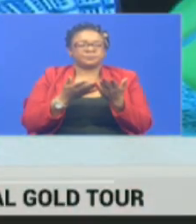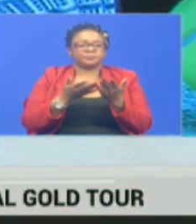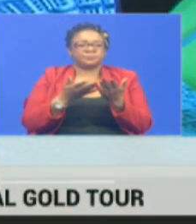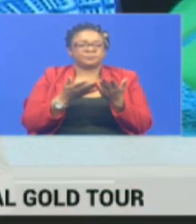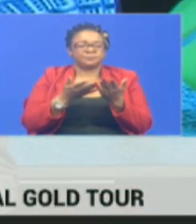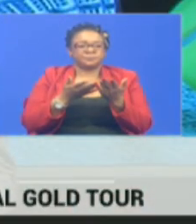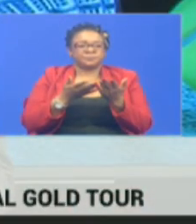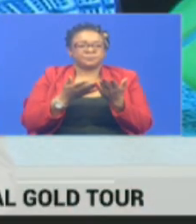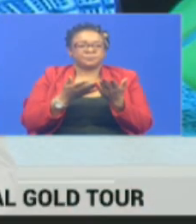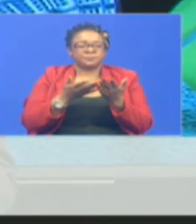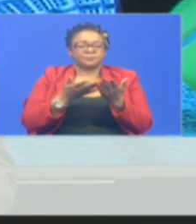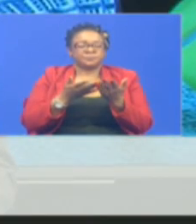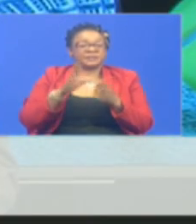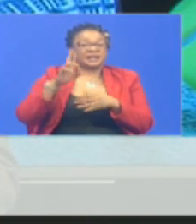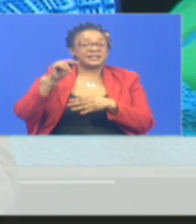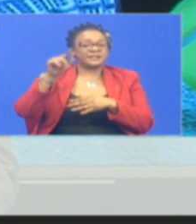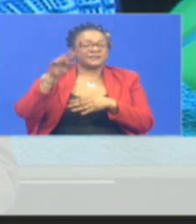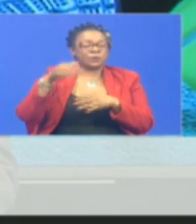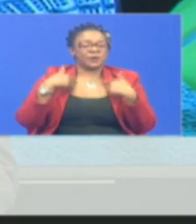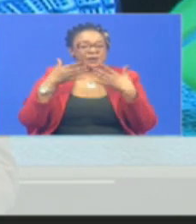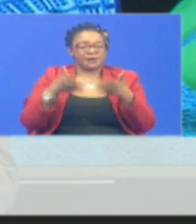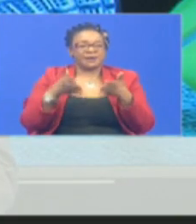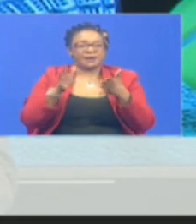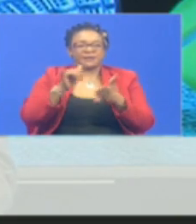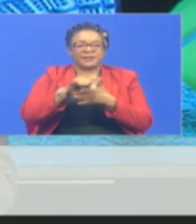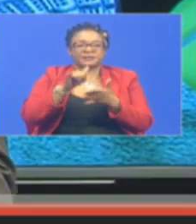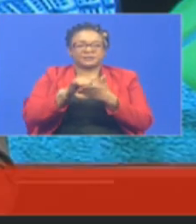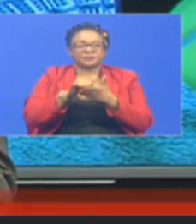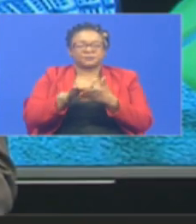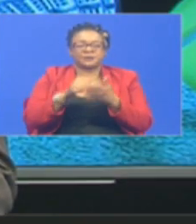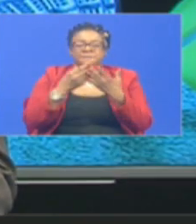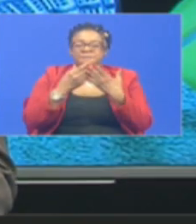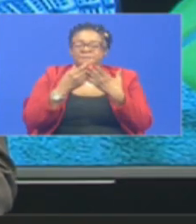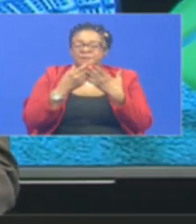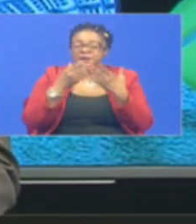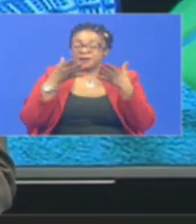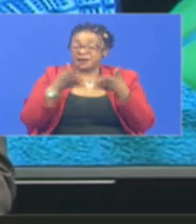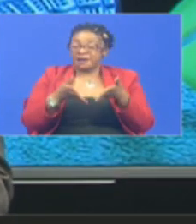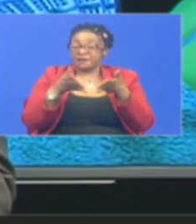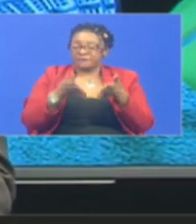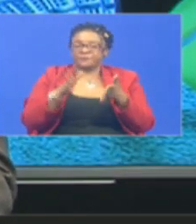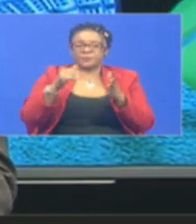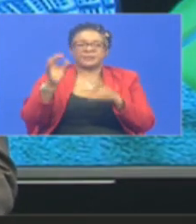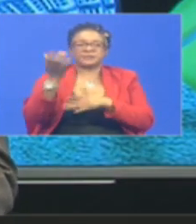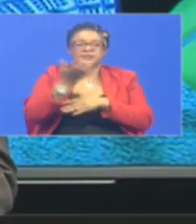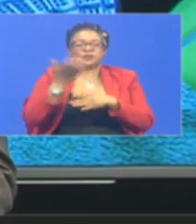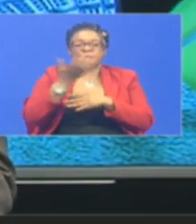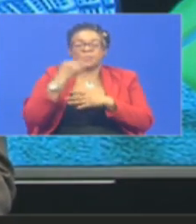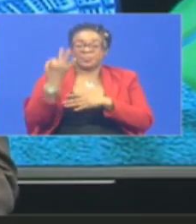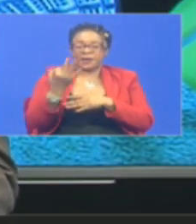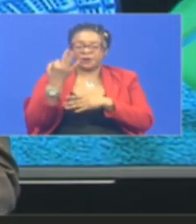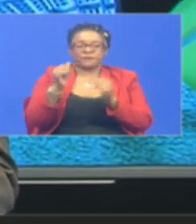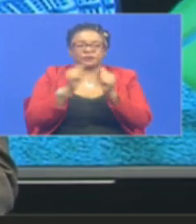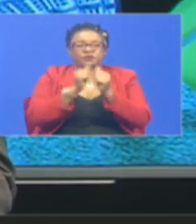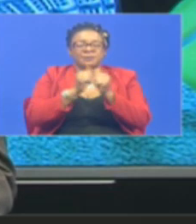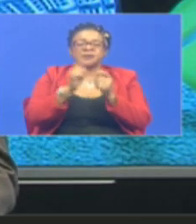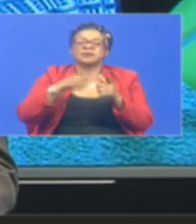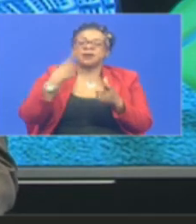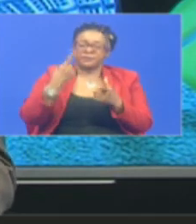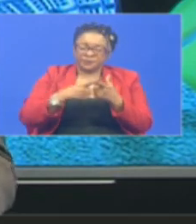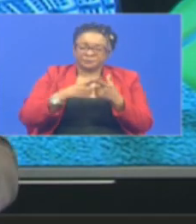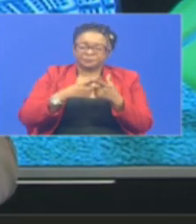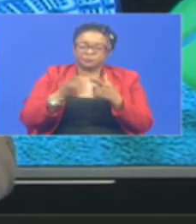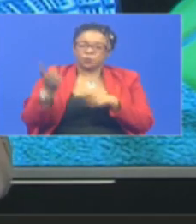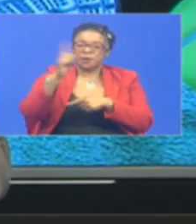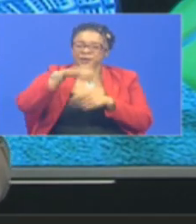Remember, NTV will air the World Continental Gold Tour live from the Nyayo National Stadium on the 3rd of October, and then a day later,